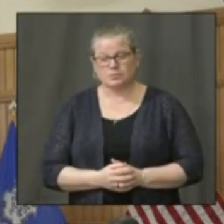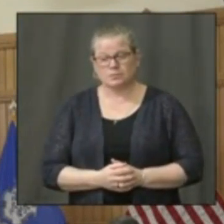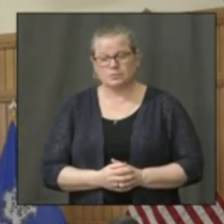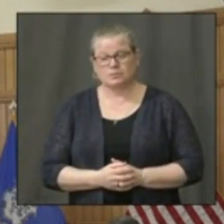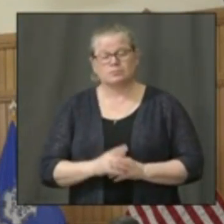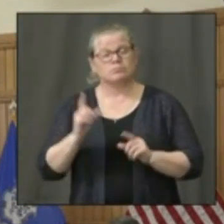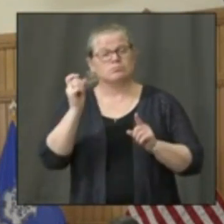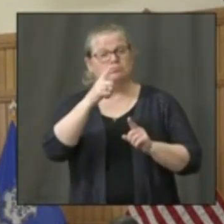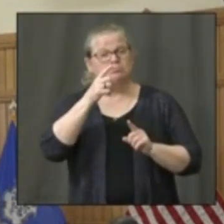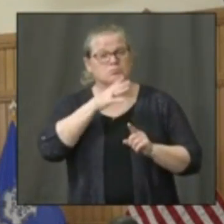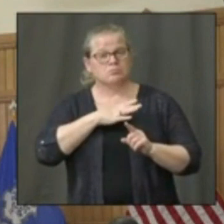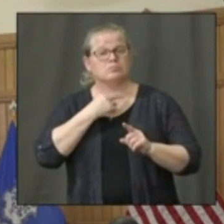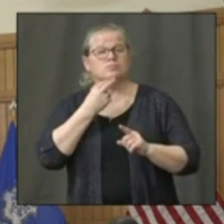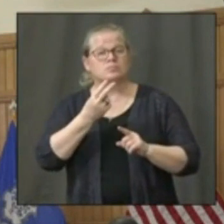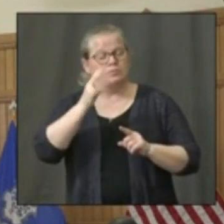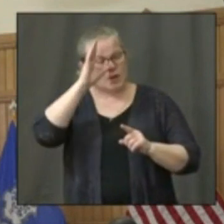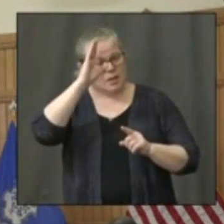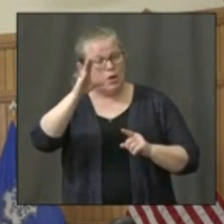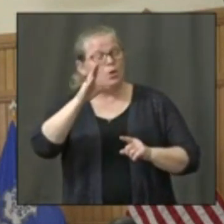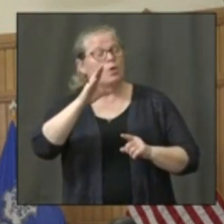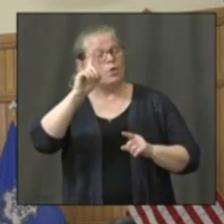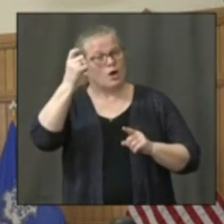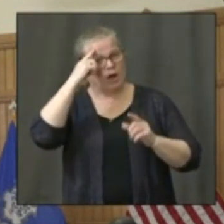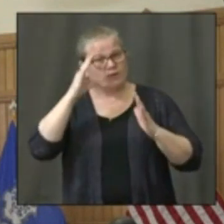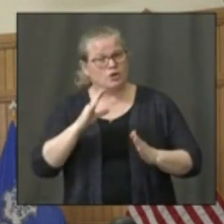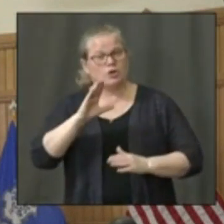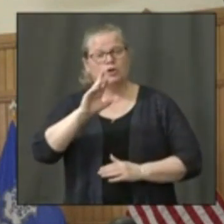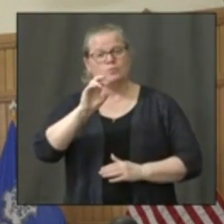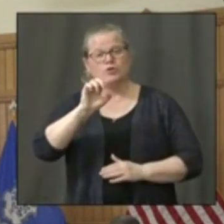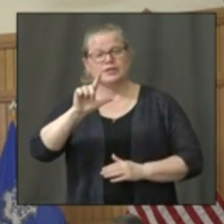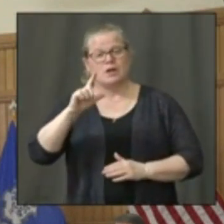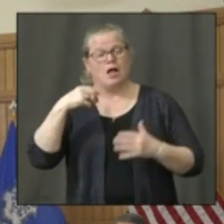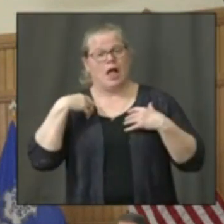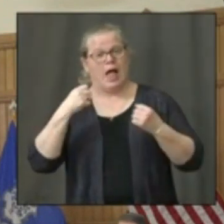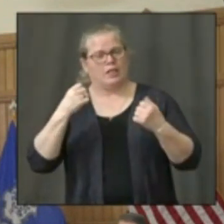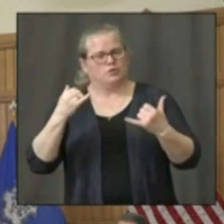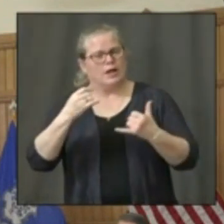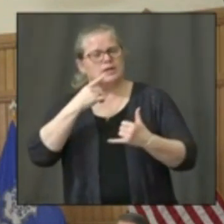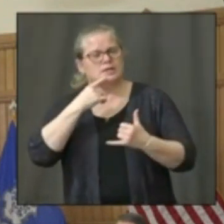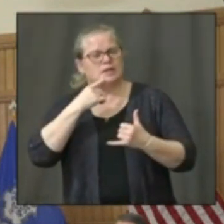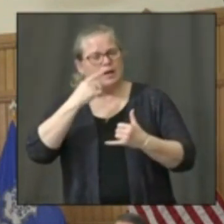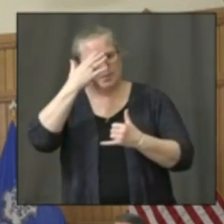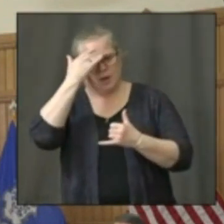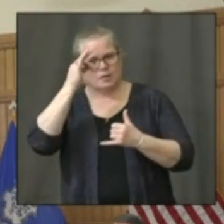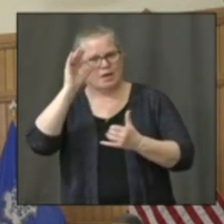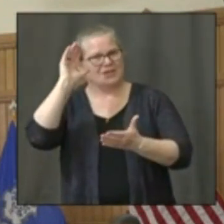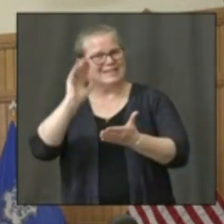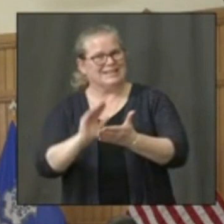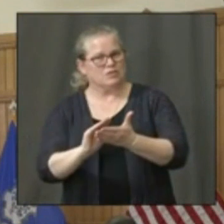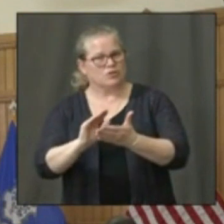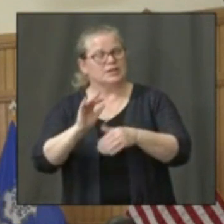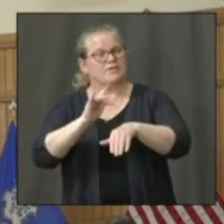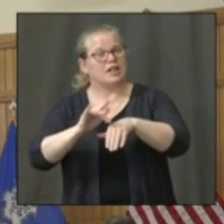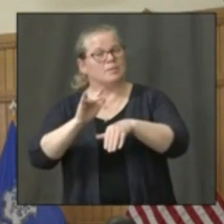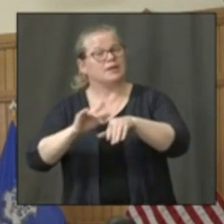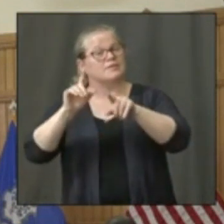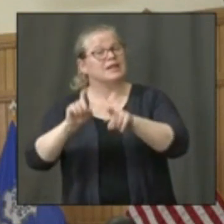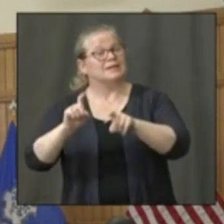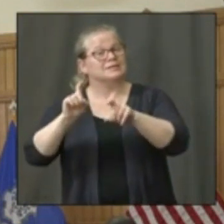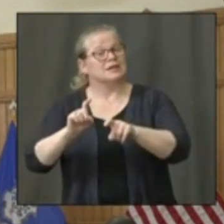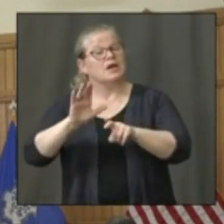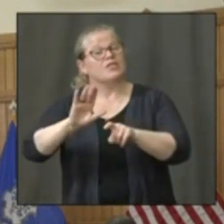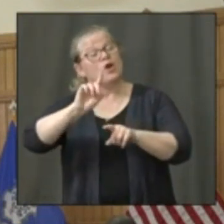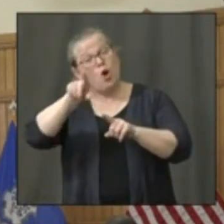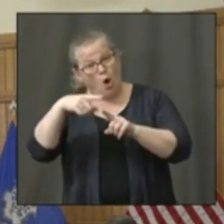Hi, Governor. Bristol Health came out saying today, due to the decreasing supply and limited availability of testing kits, they're only